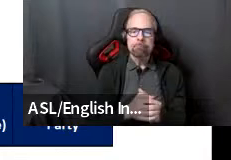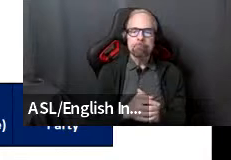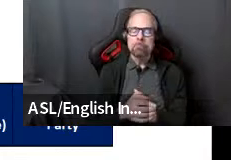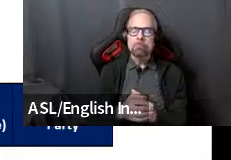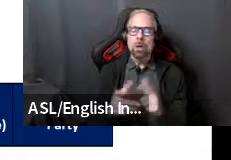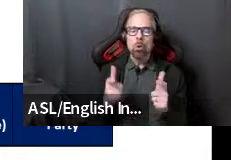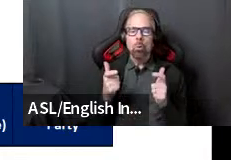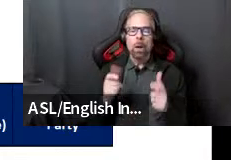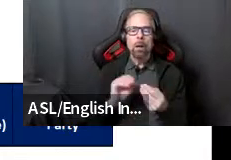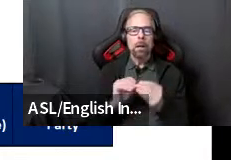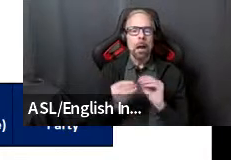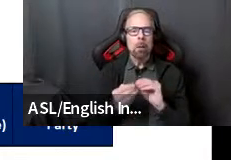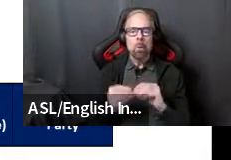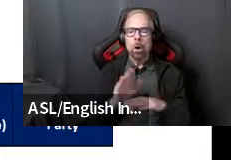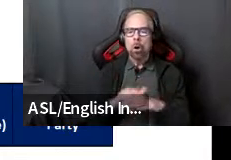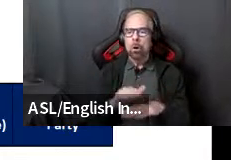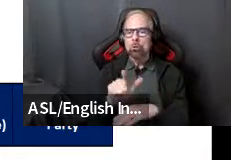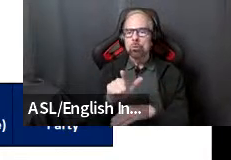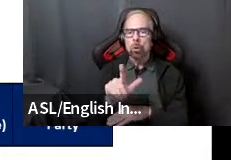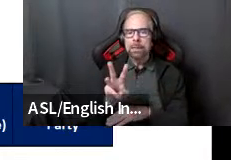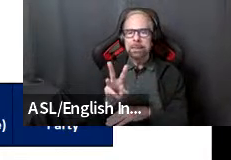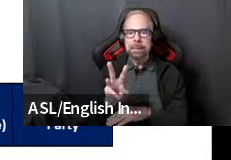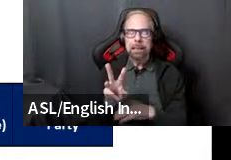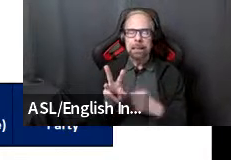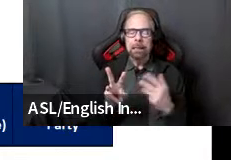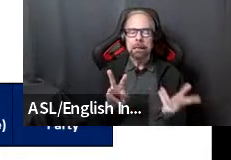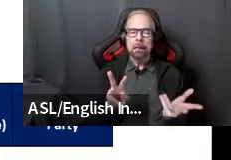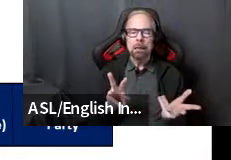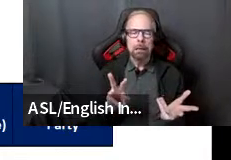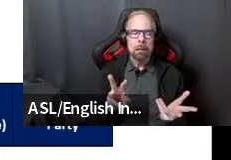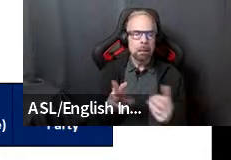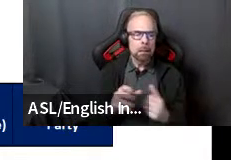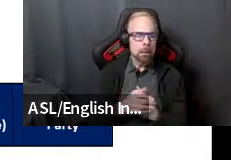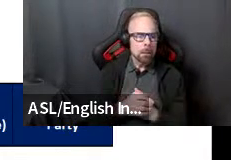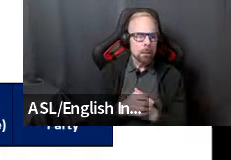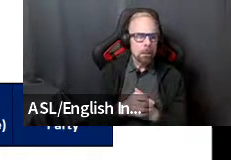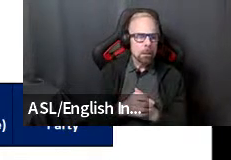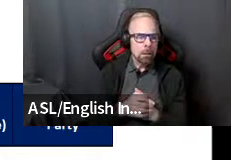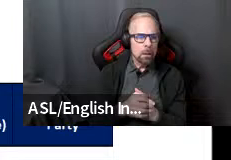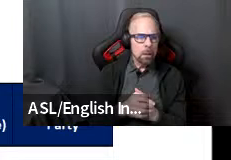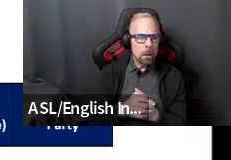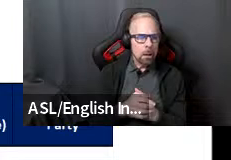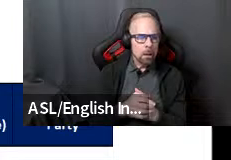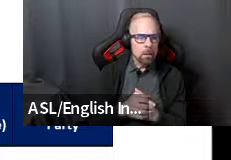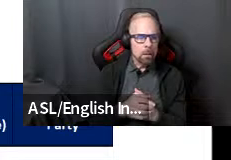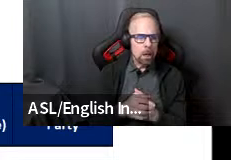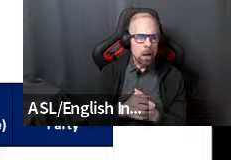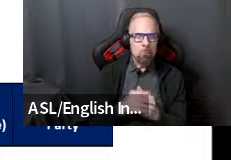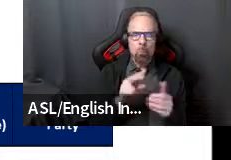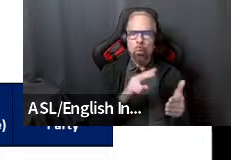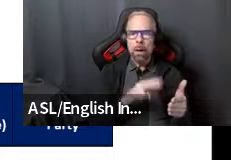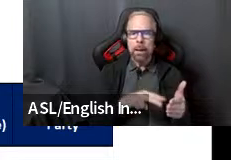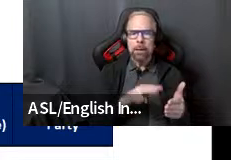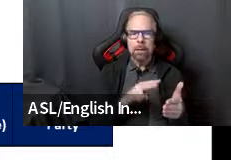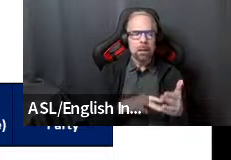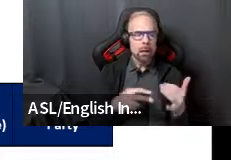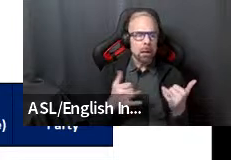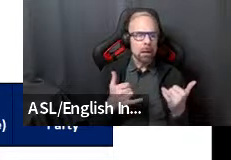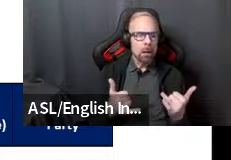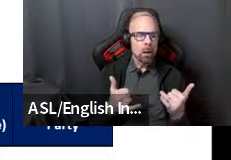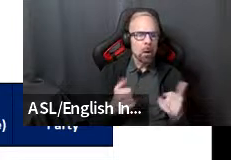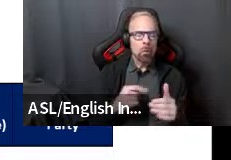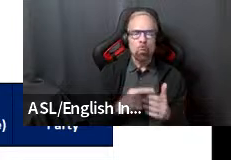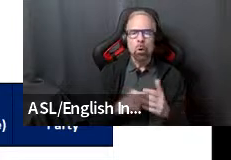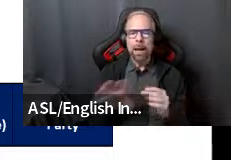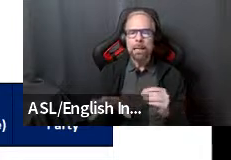number 26. Incorporating protective features with the design such as railing or safety nets. We have one additional recommendations